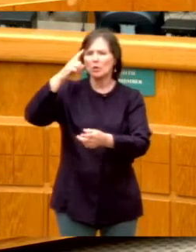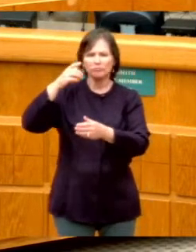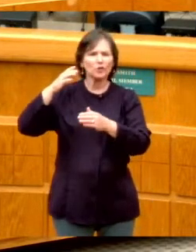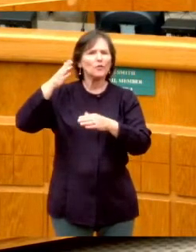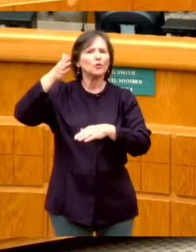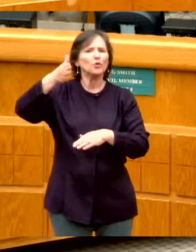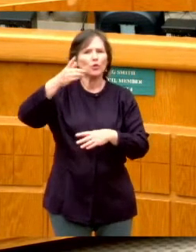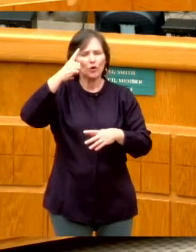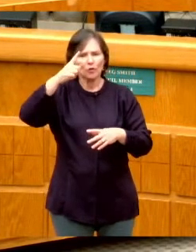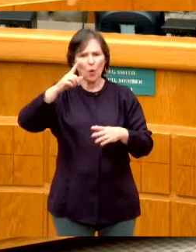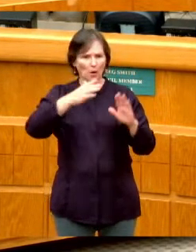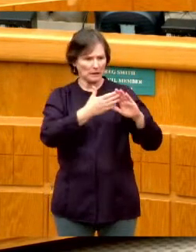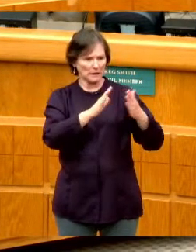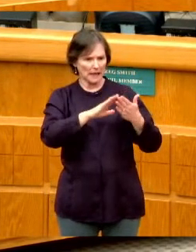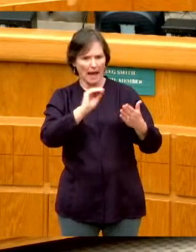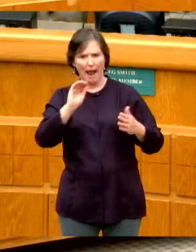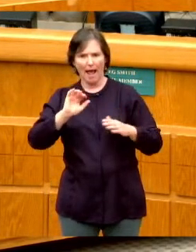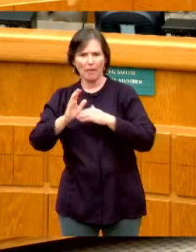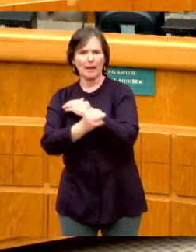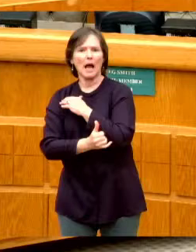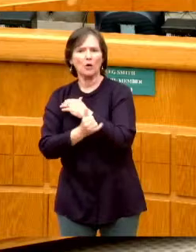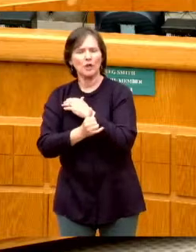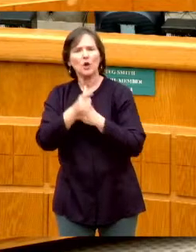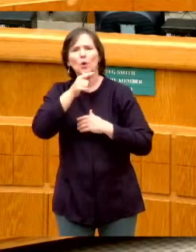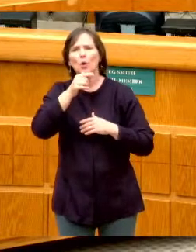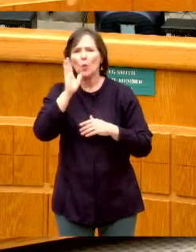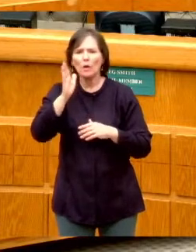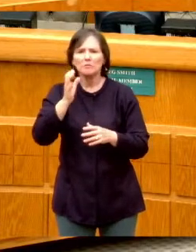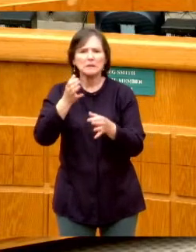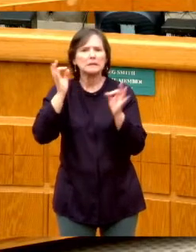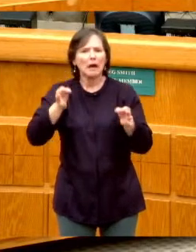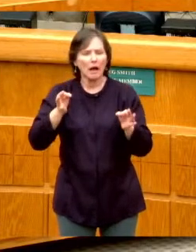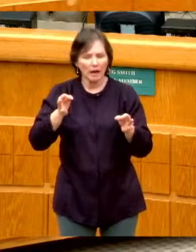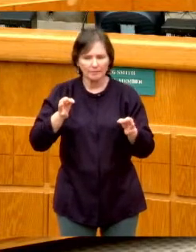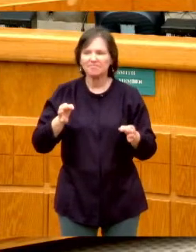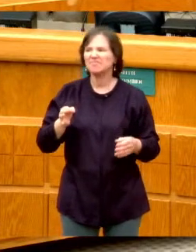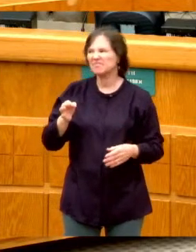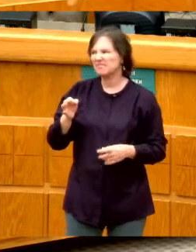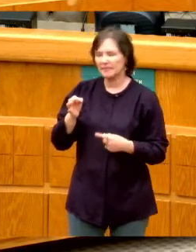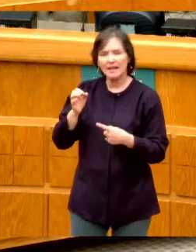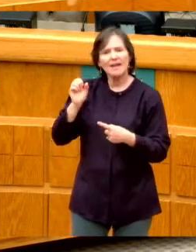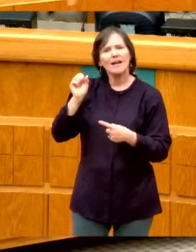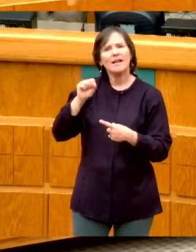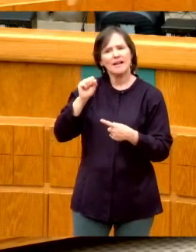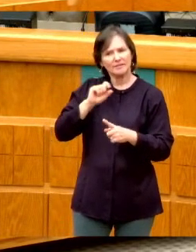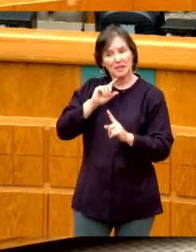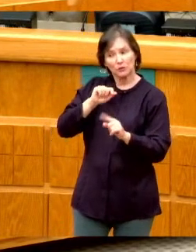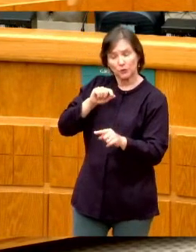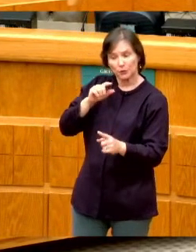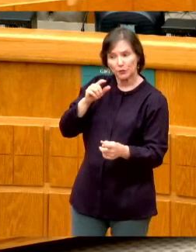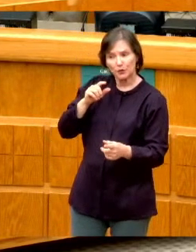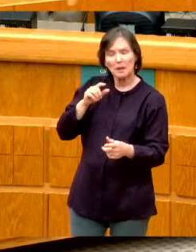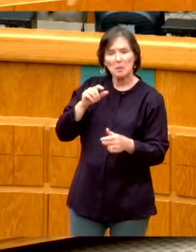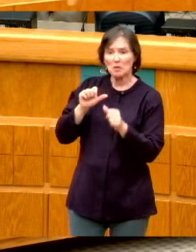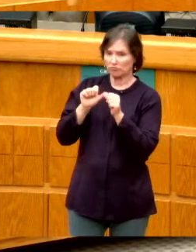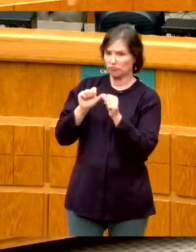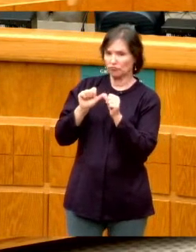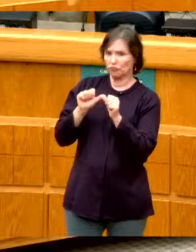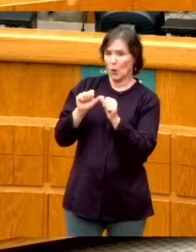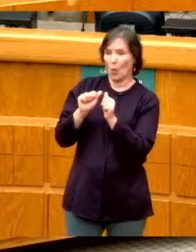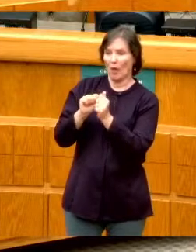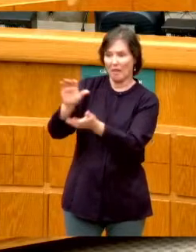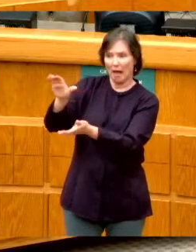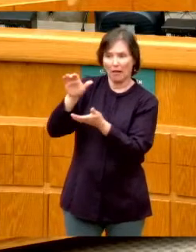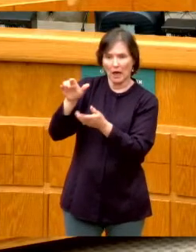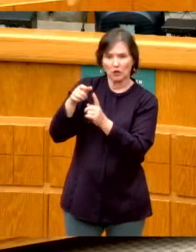and who makes that decision? Yeah, so we've been pretty steady with our allocations. We've